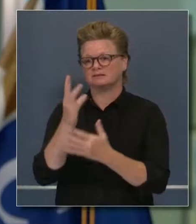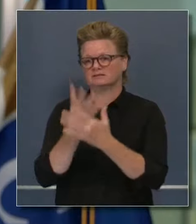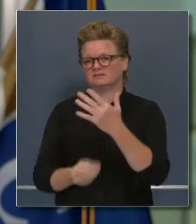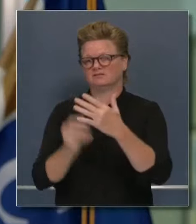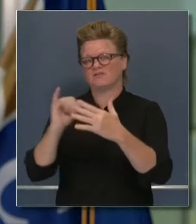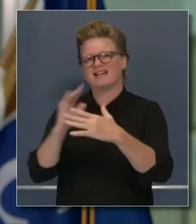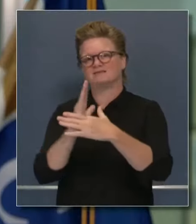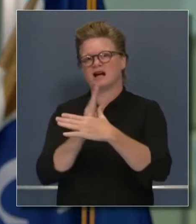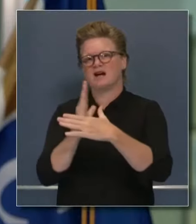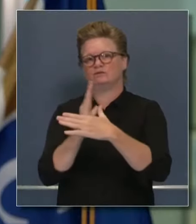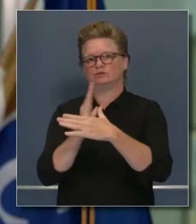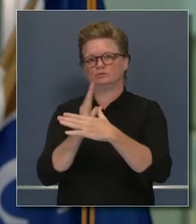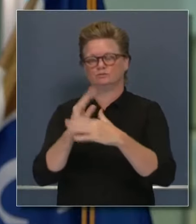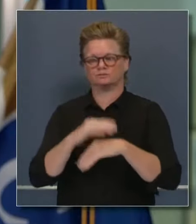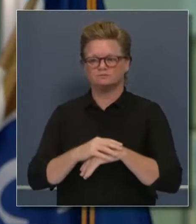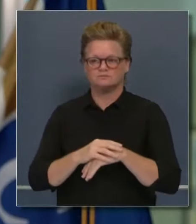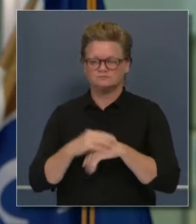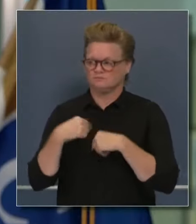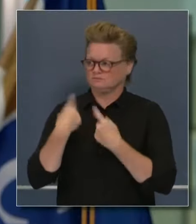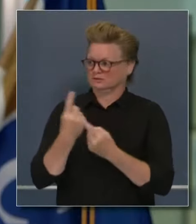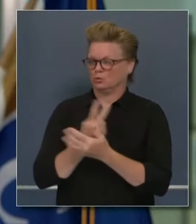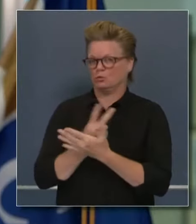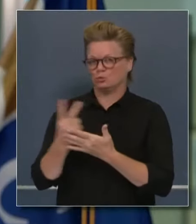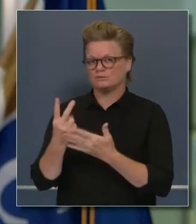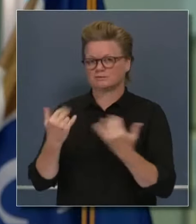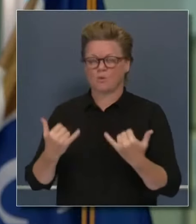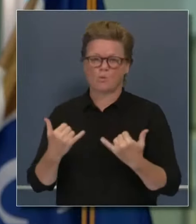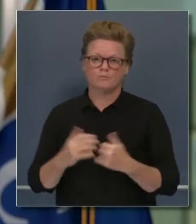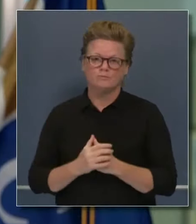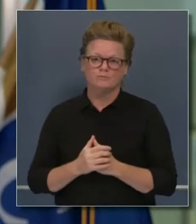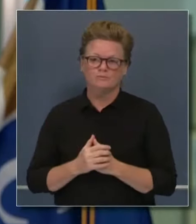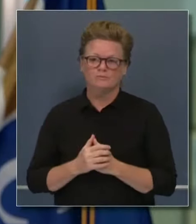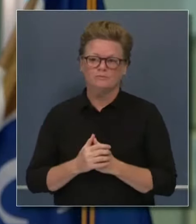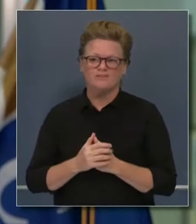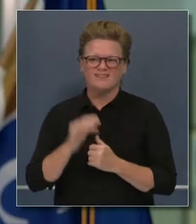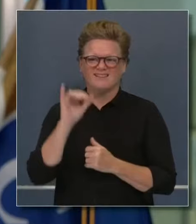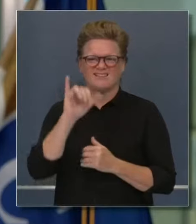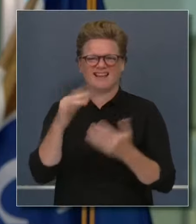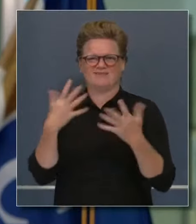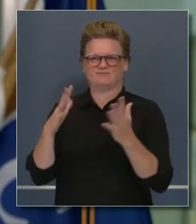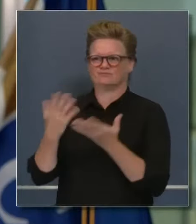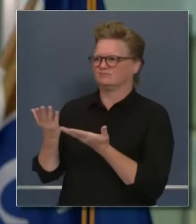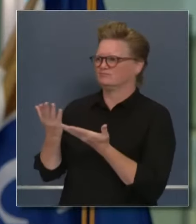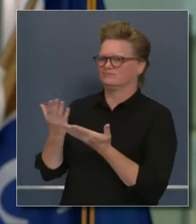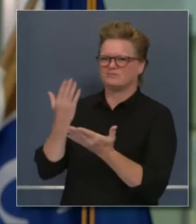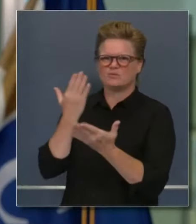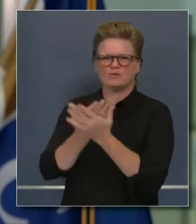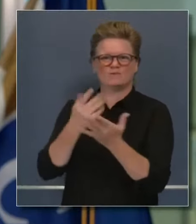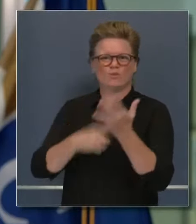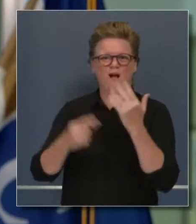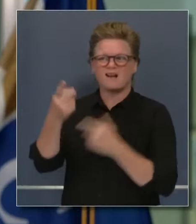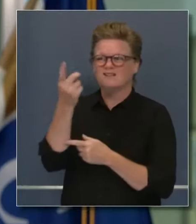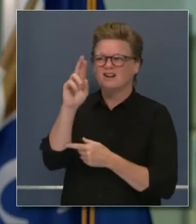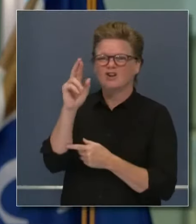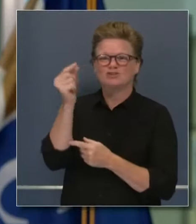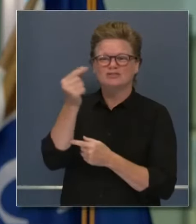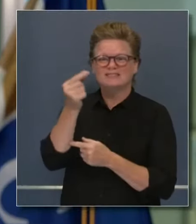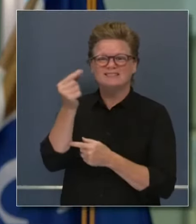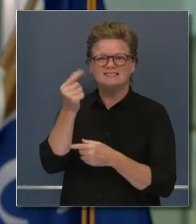on average over the last 14 days. It is another reminder of what Dr. Galley just said, how deadly this